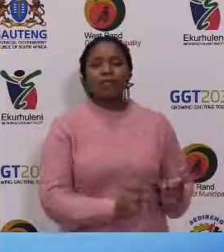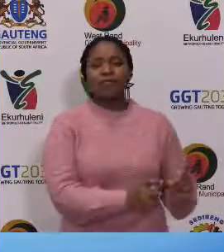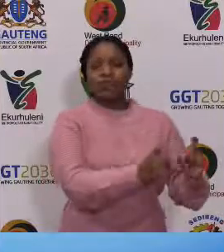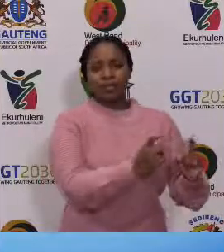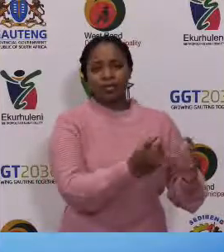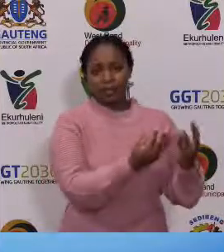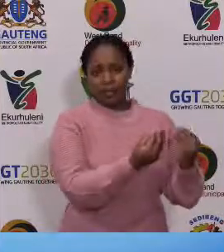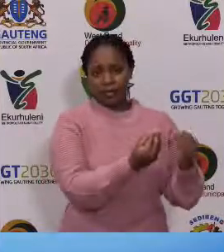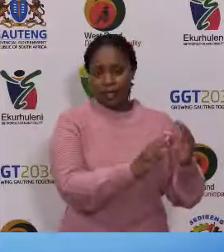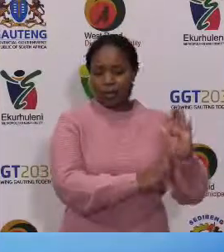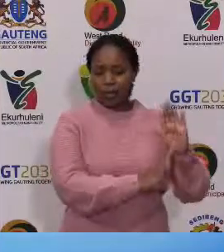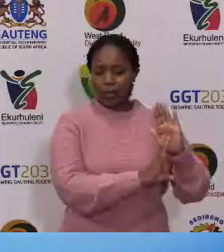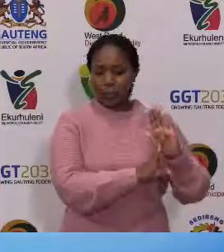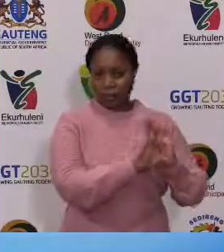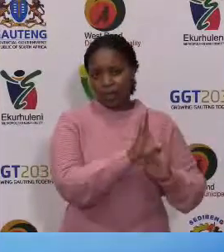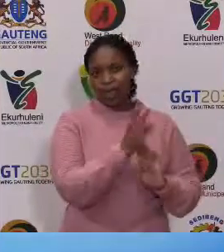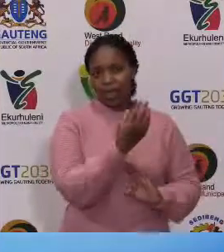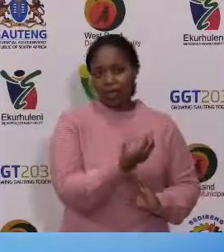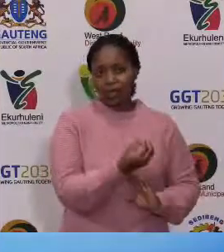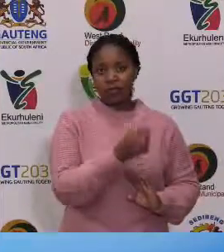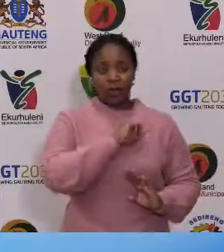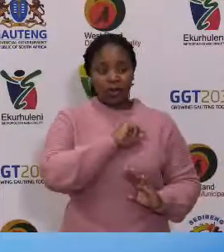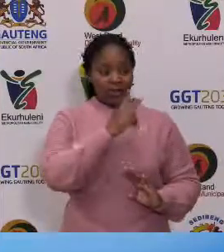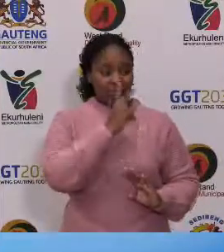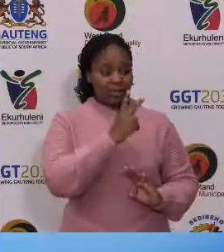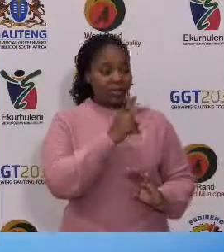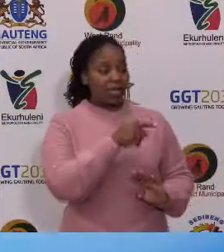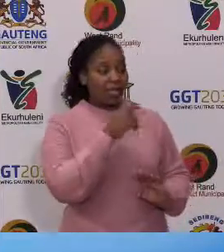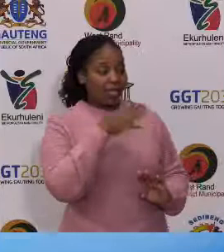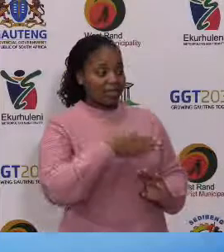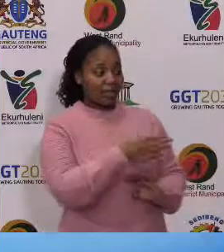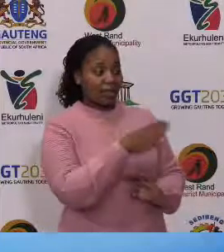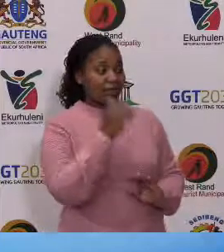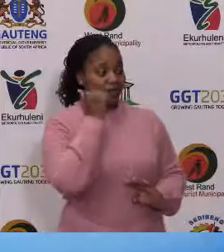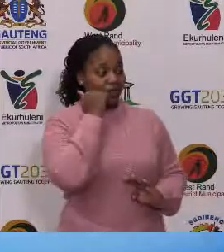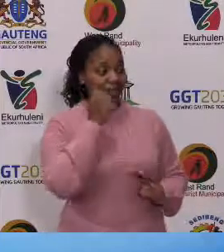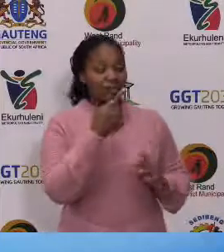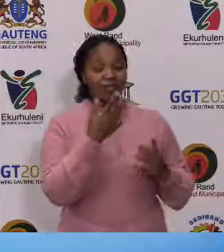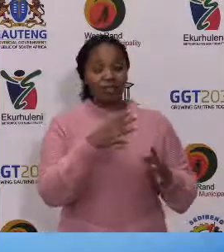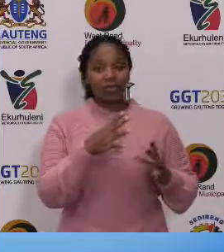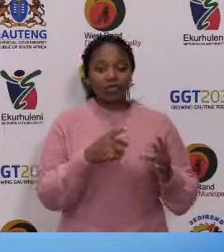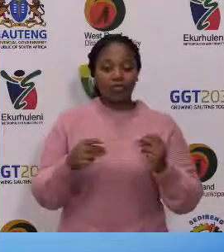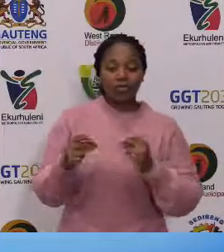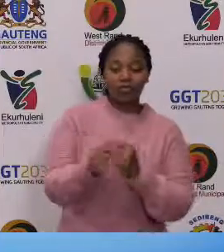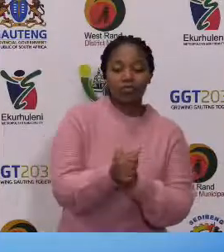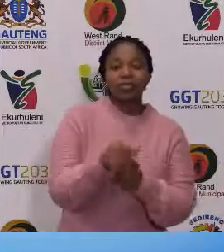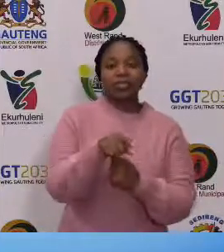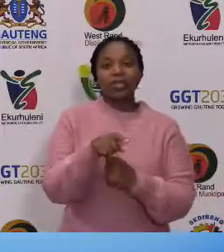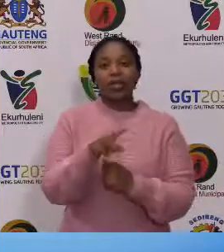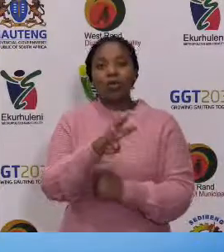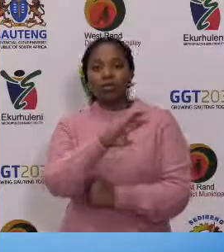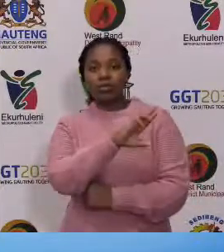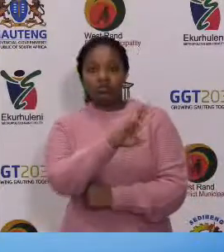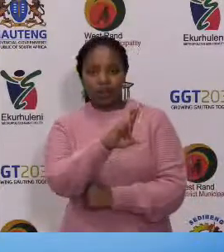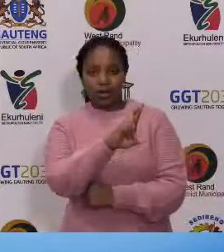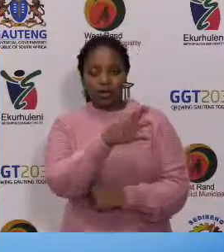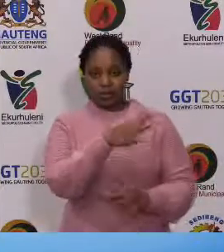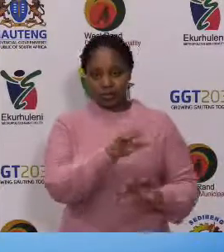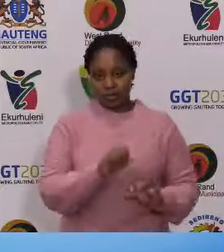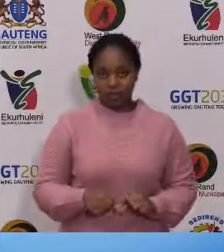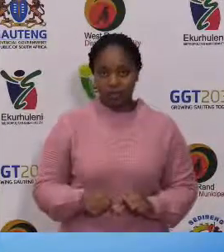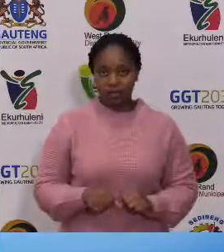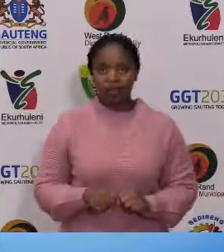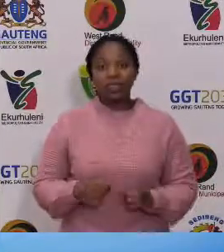other districts. You can see that Citibank has overtaken the West Rand, and that is not a good sign. We can